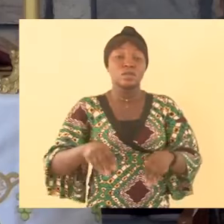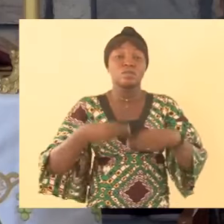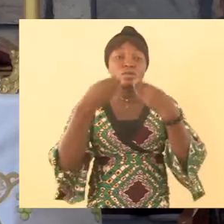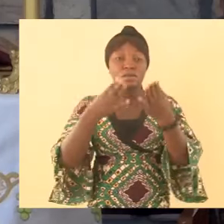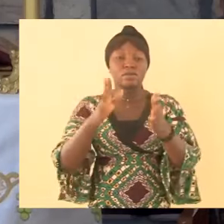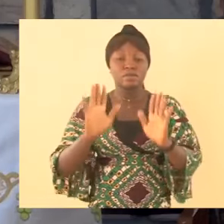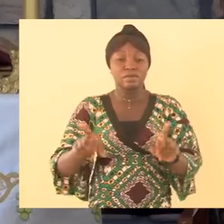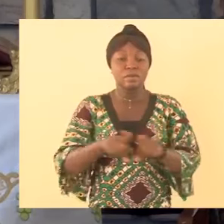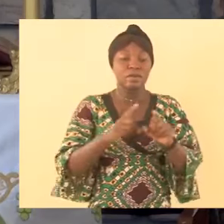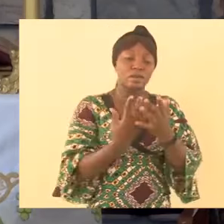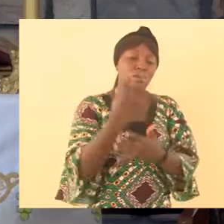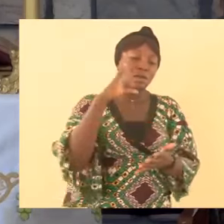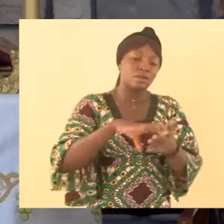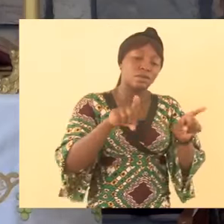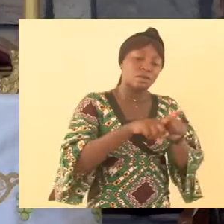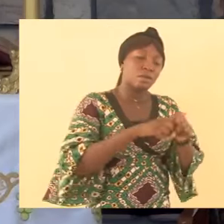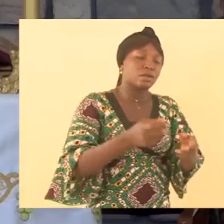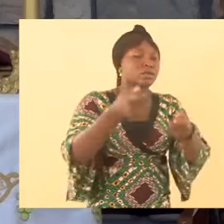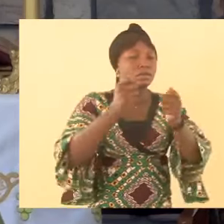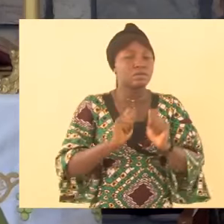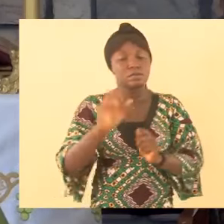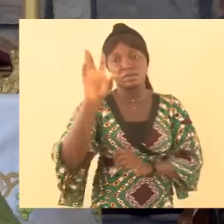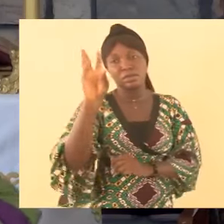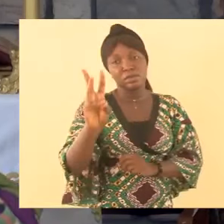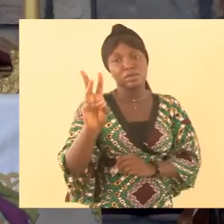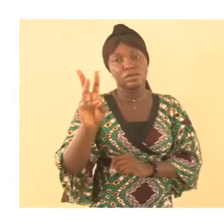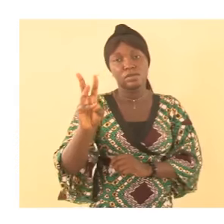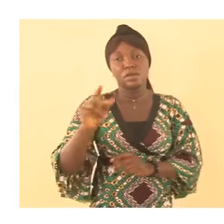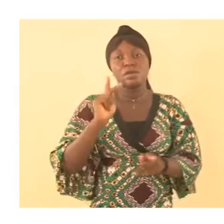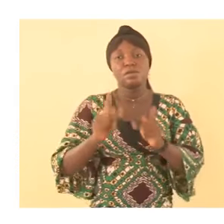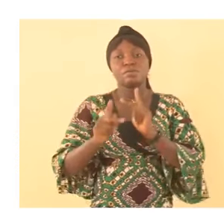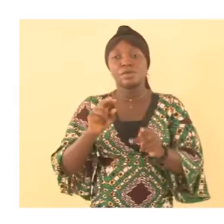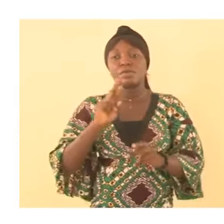The giver is as enriched as the recipient. Six.